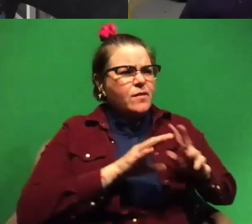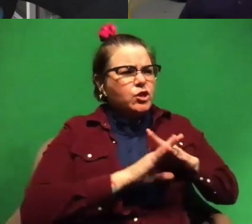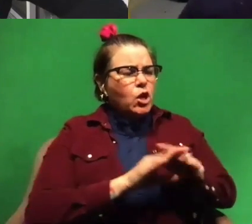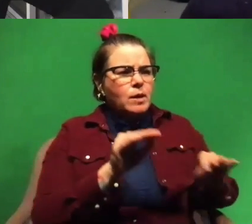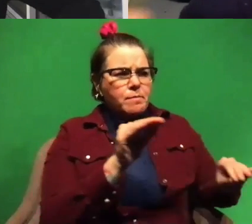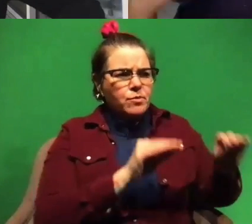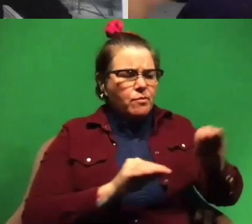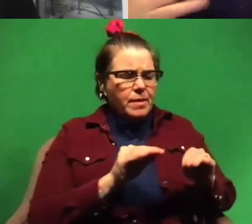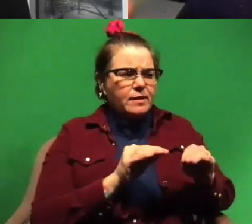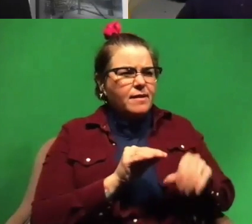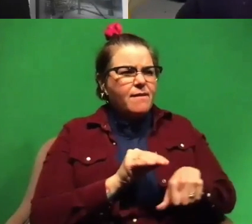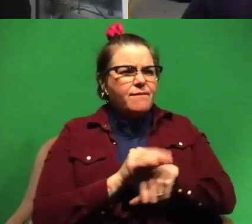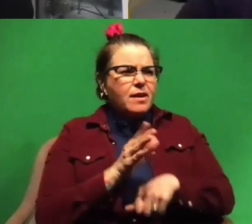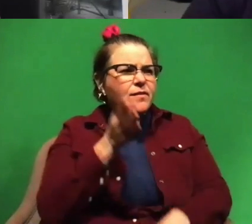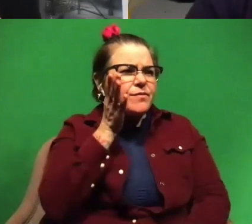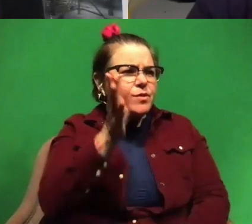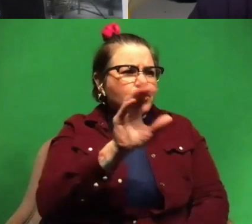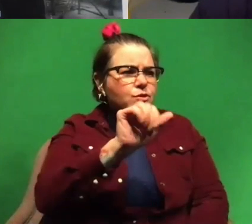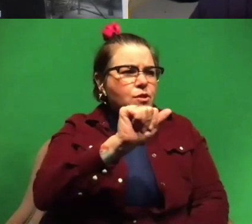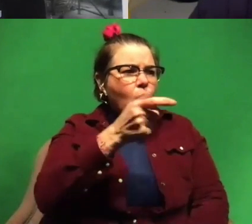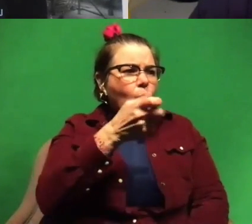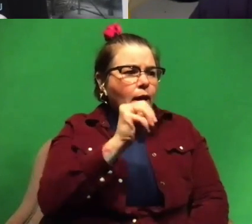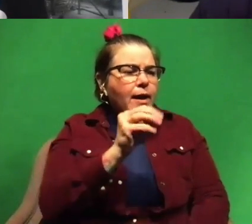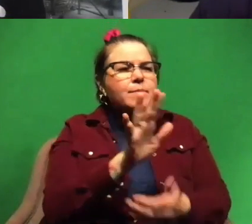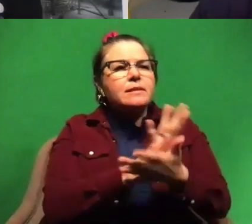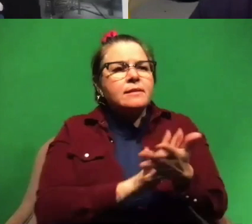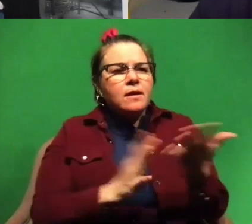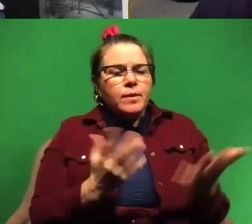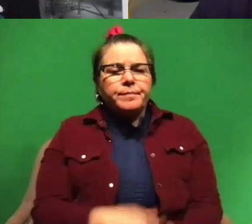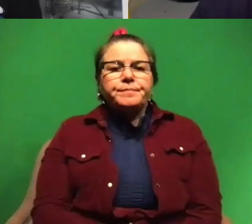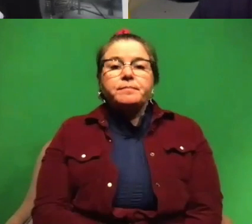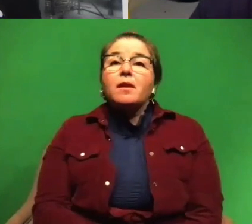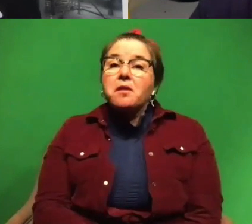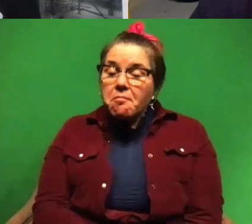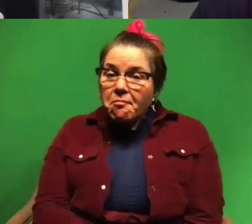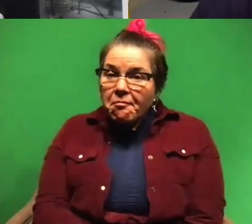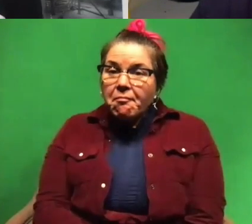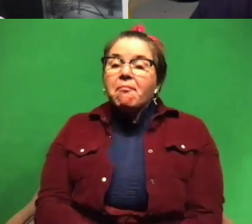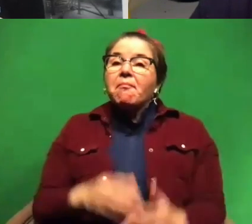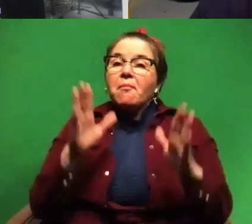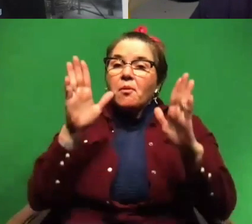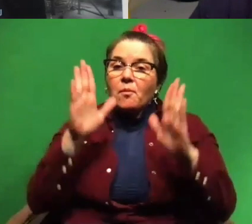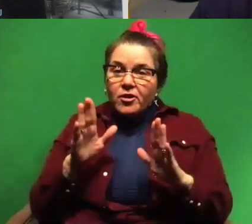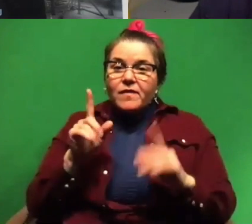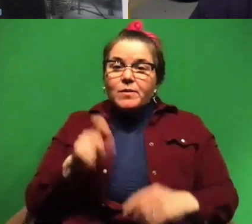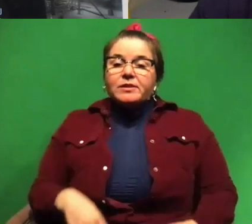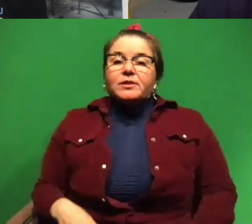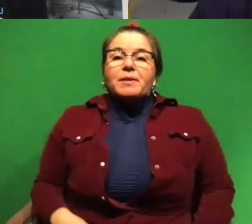movement affect future aquarium design? Oh, that's a wonderful question.